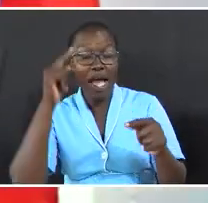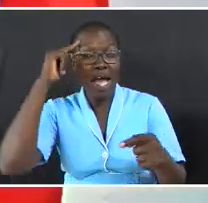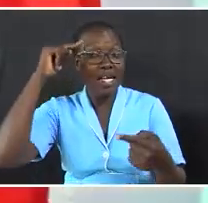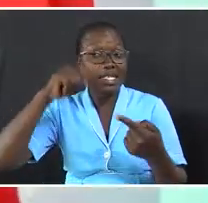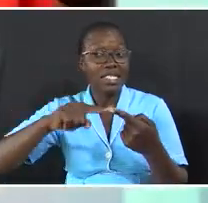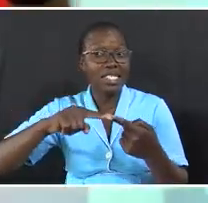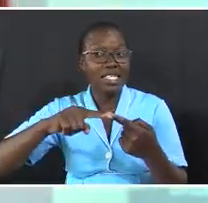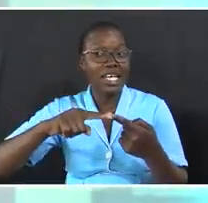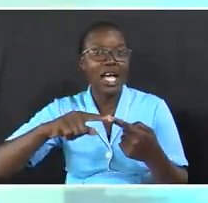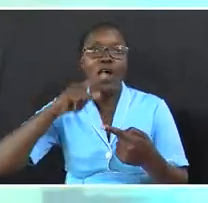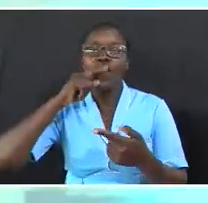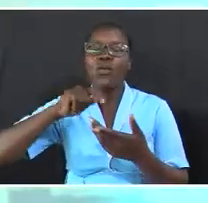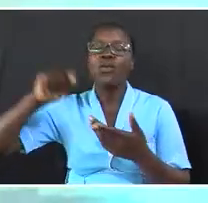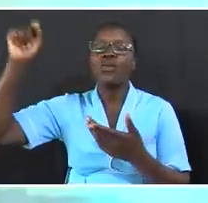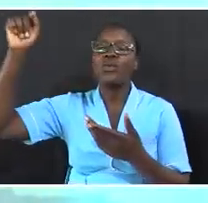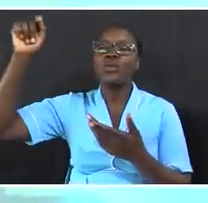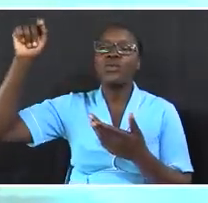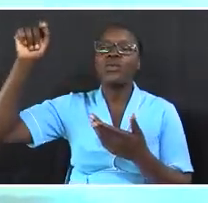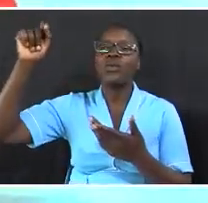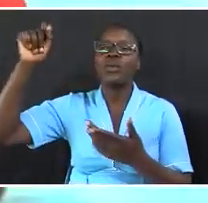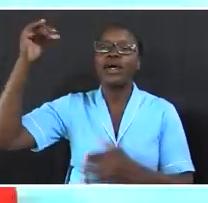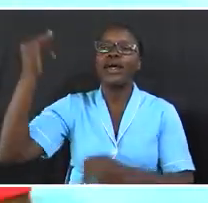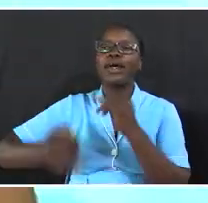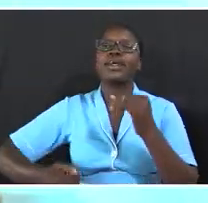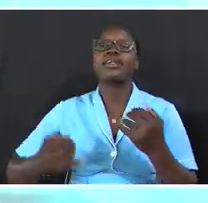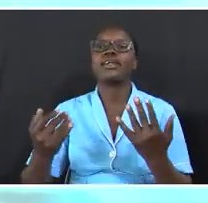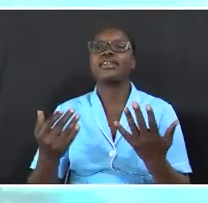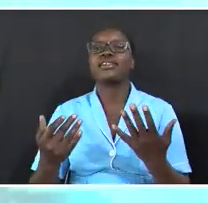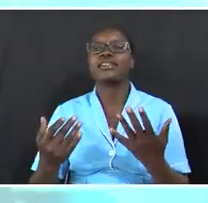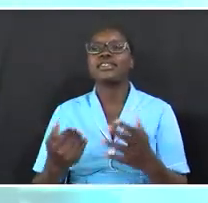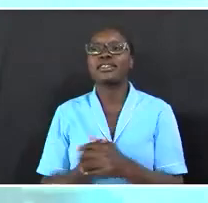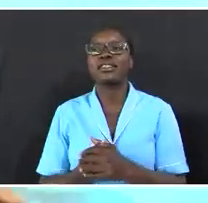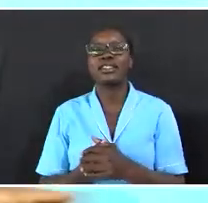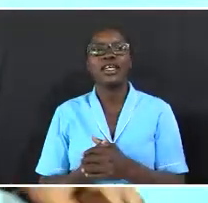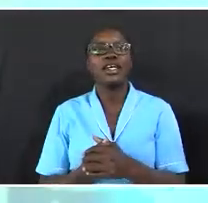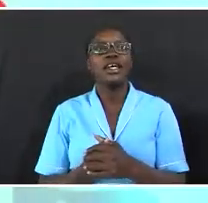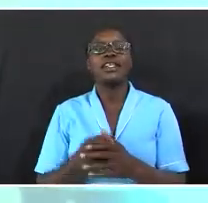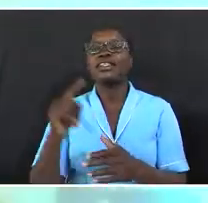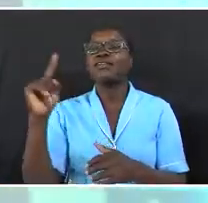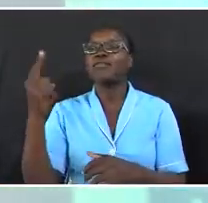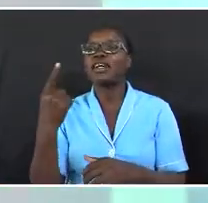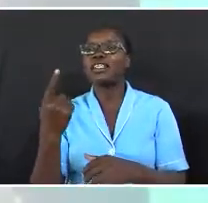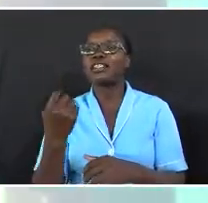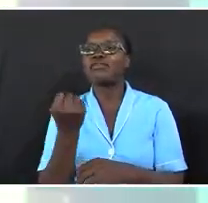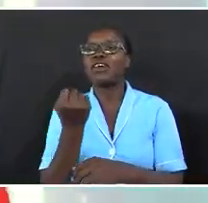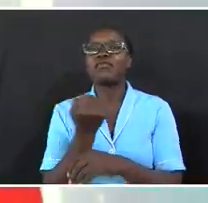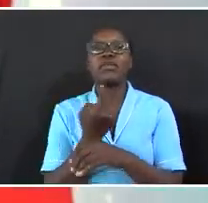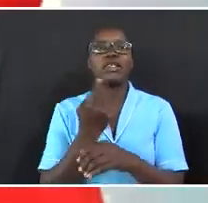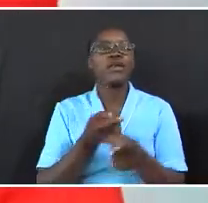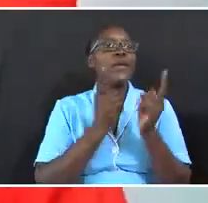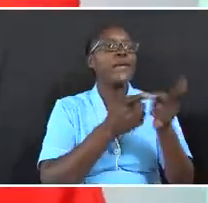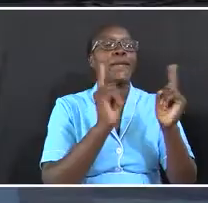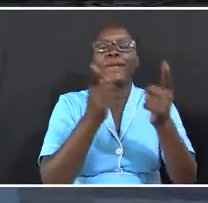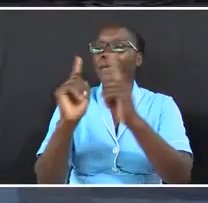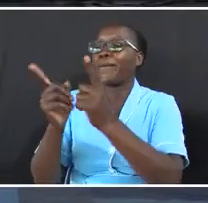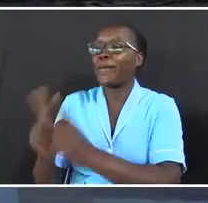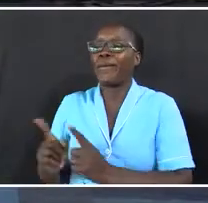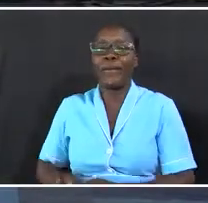Until the referee says, enter into the match. And the first 5 minutes, you are running all over.